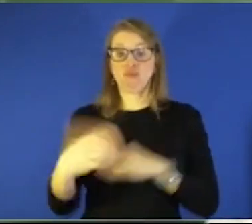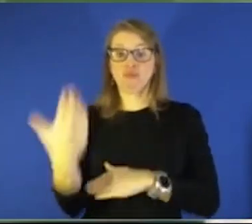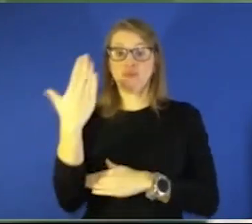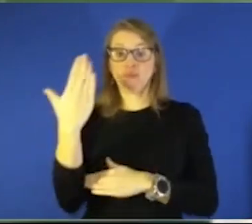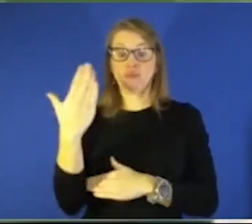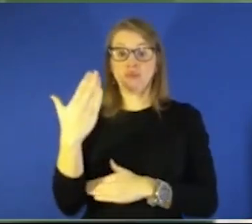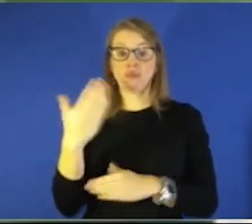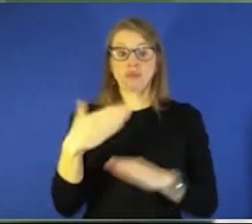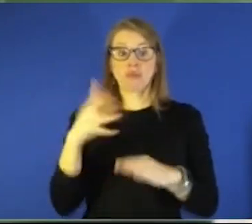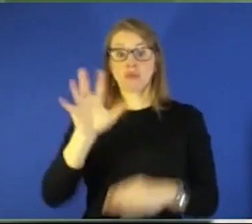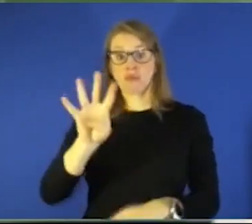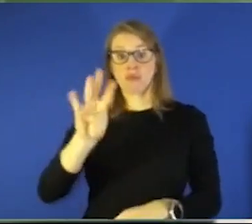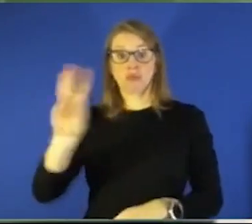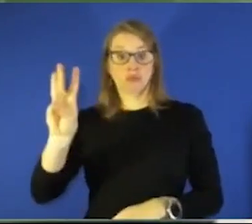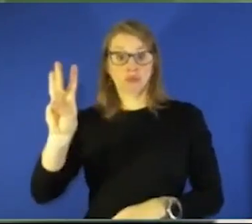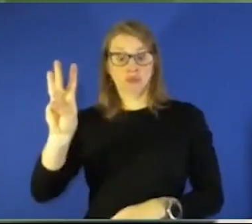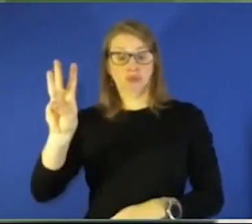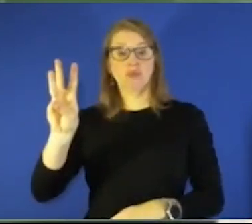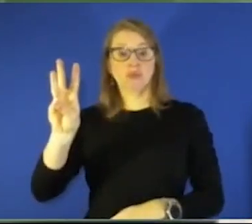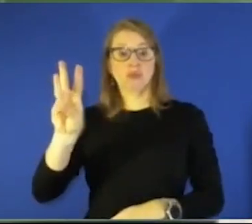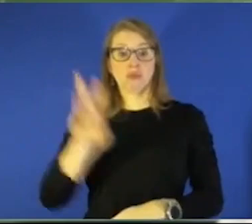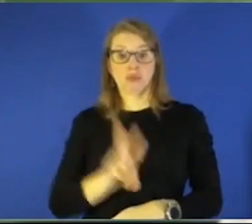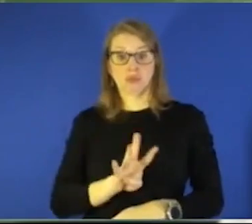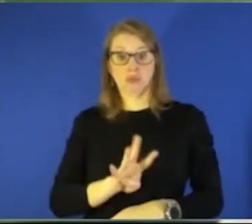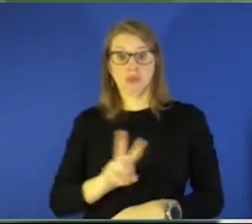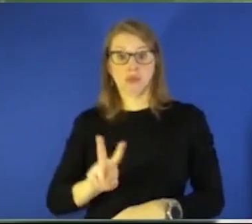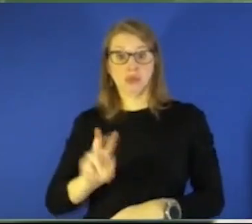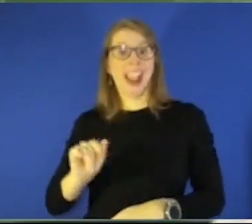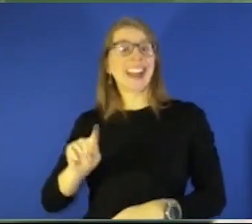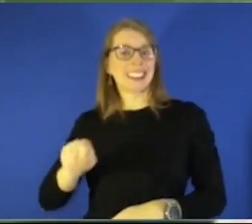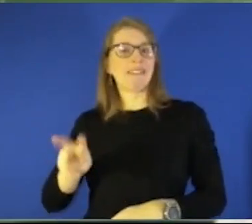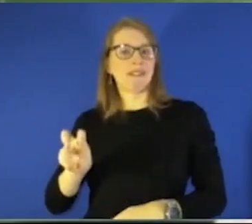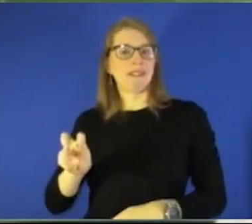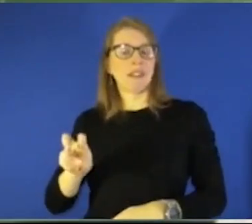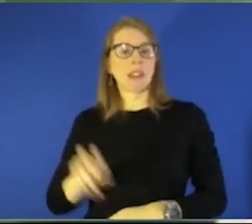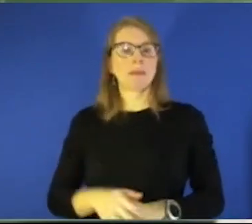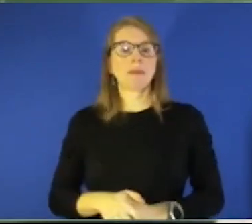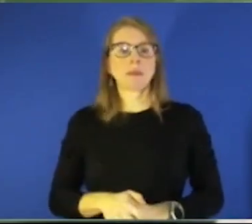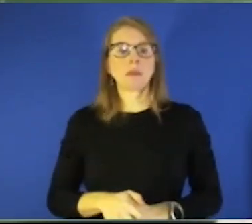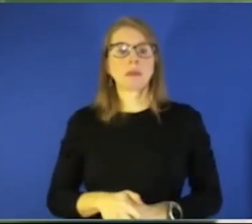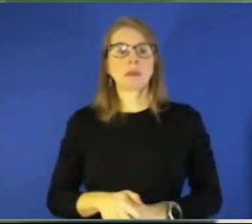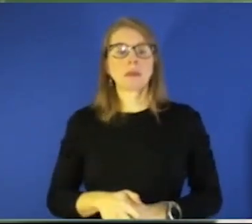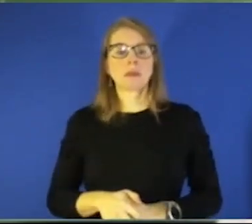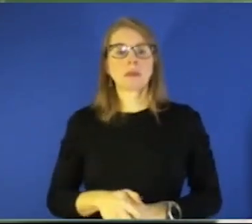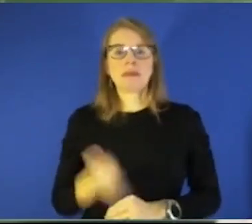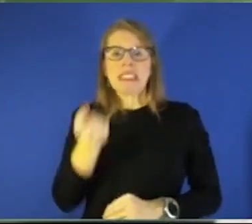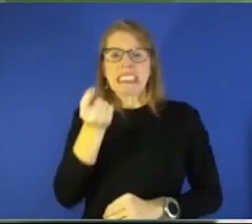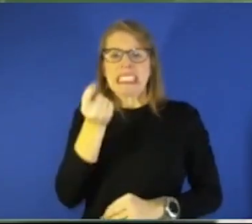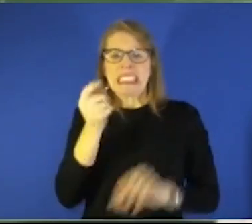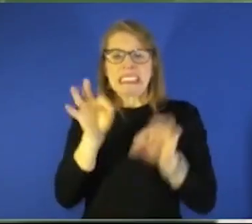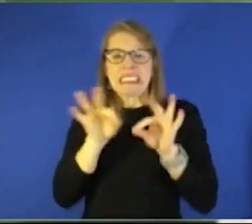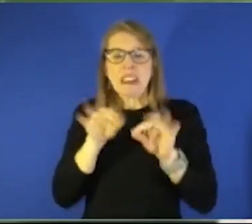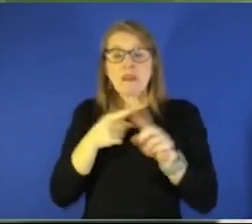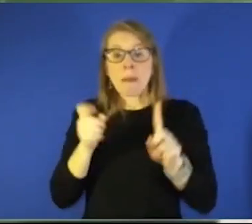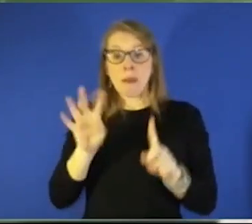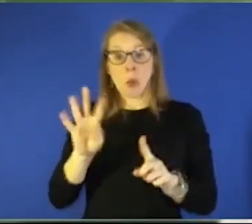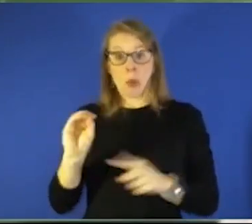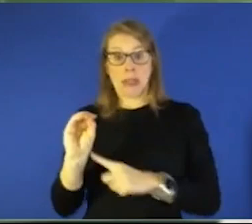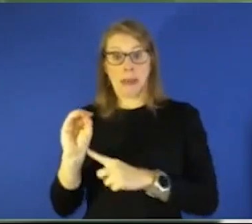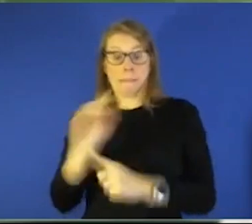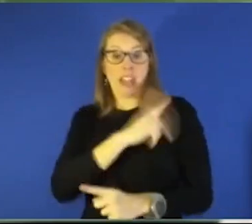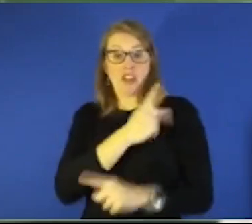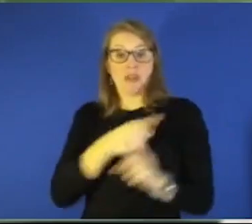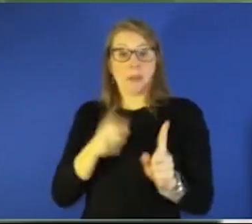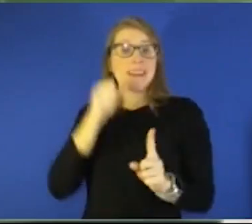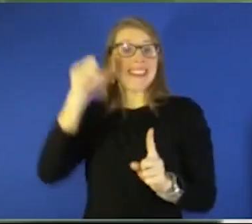had 46 and 42 of them are active. And I have little details from the 40 patients that we had yesterday. Just